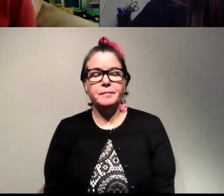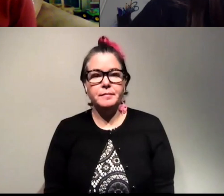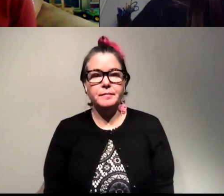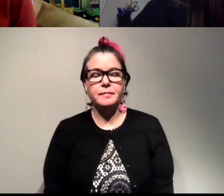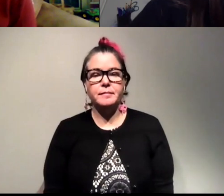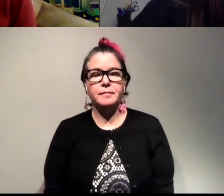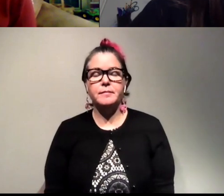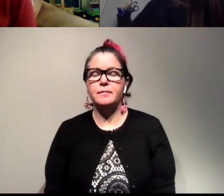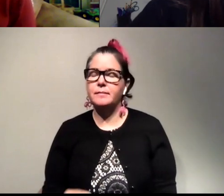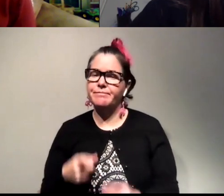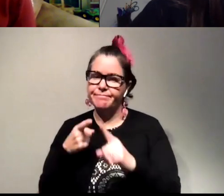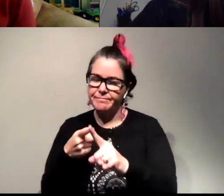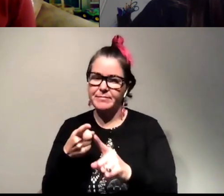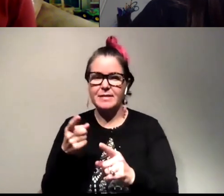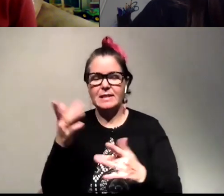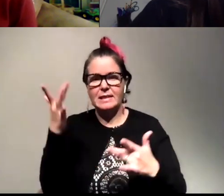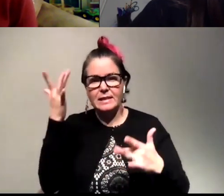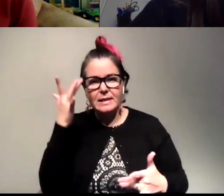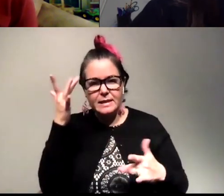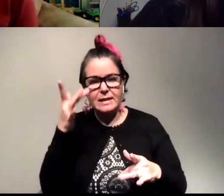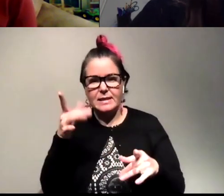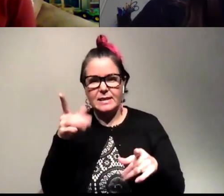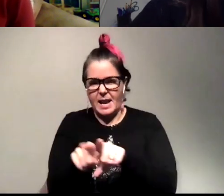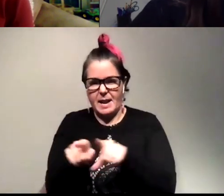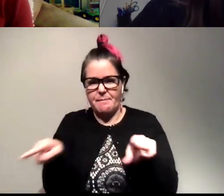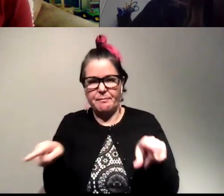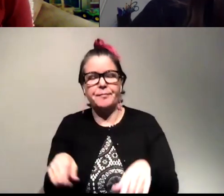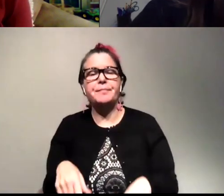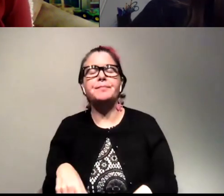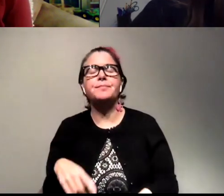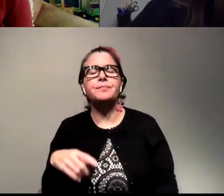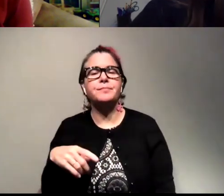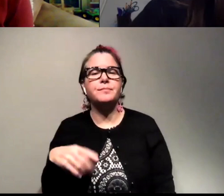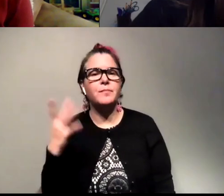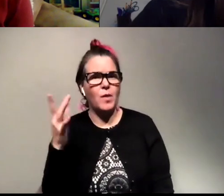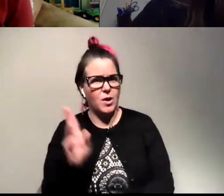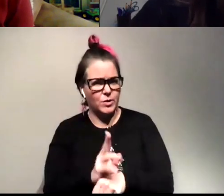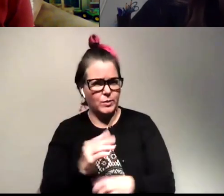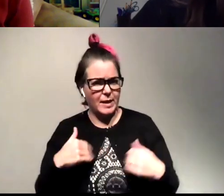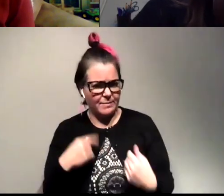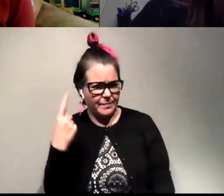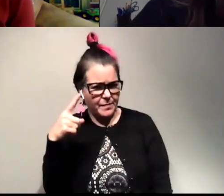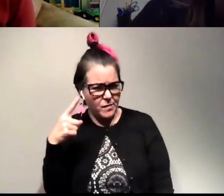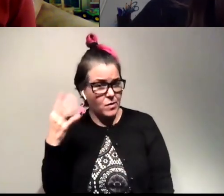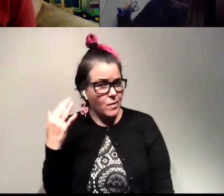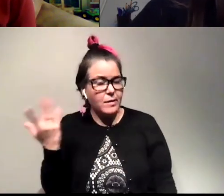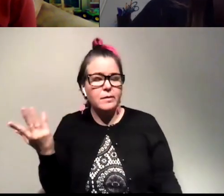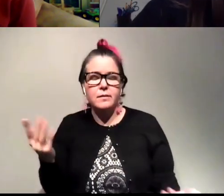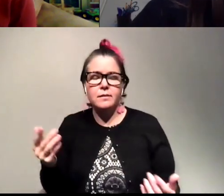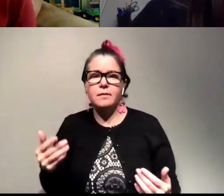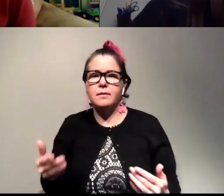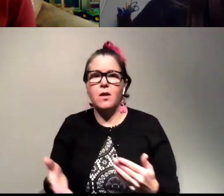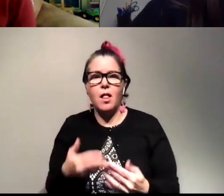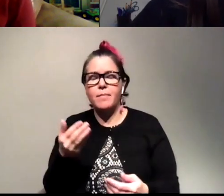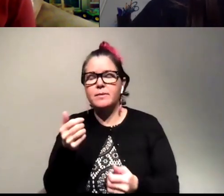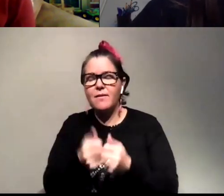any diseases that are the same. One of the reasons why we use animals is because almost every